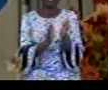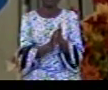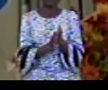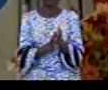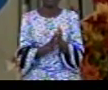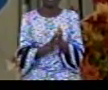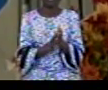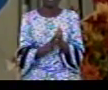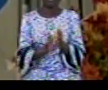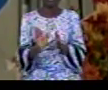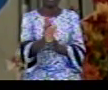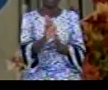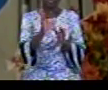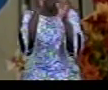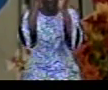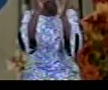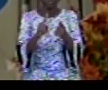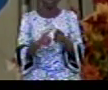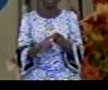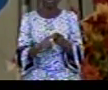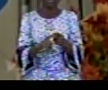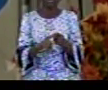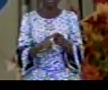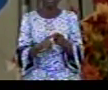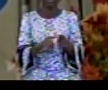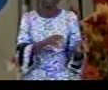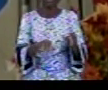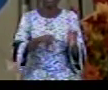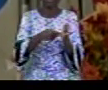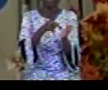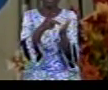Your decision to hold a program like this in our state,